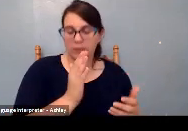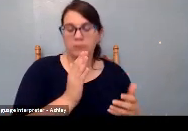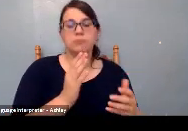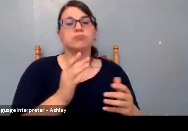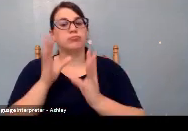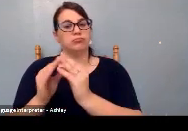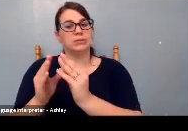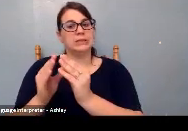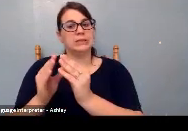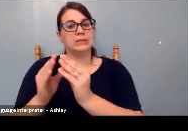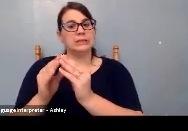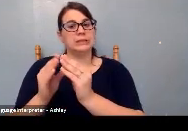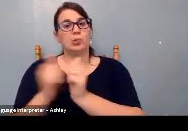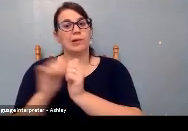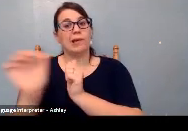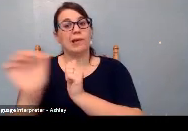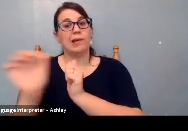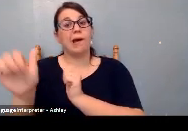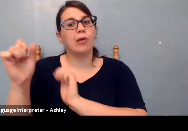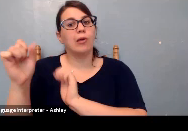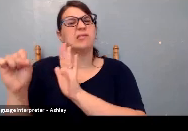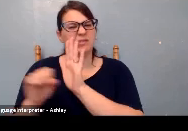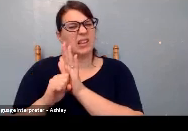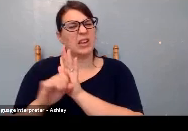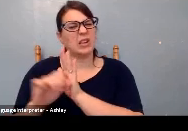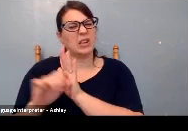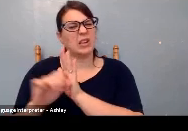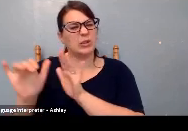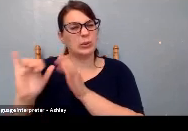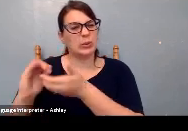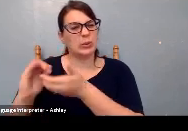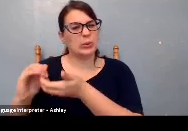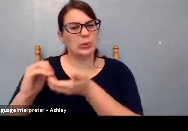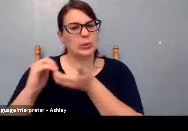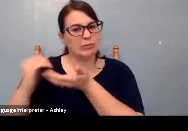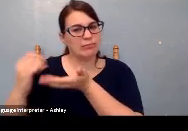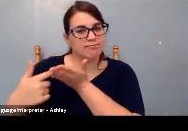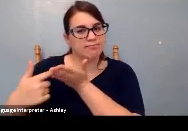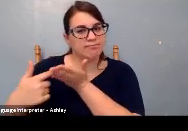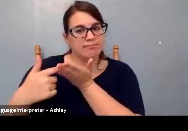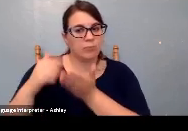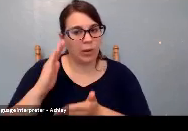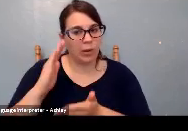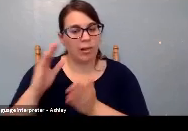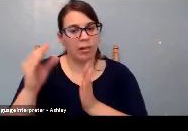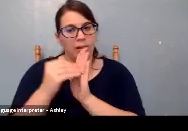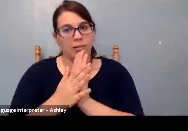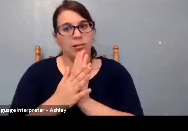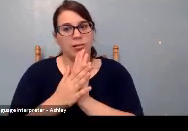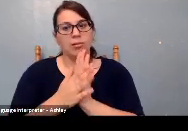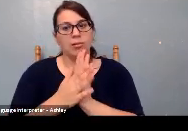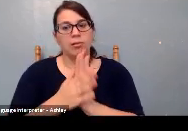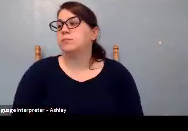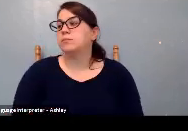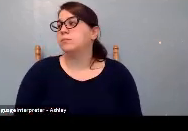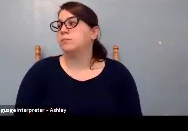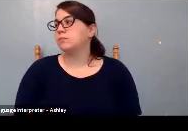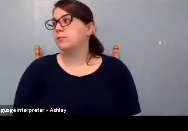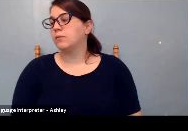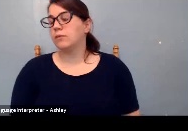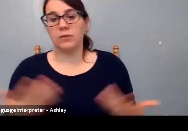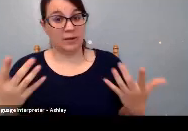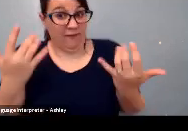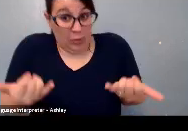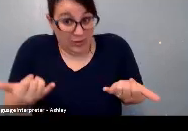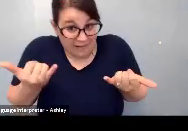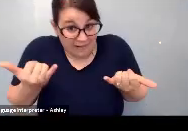some other state national partners to also discuss this. But in the meantime, you know, this is the information as